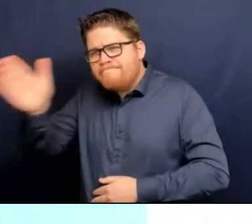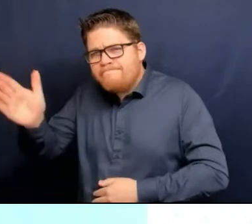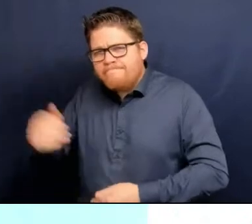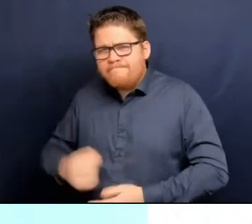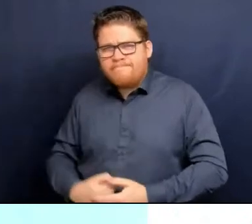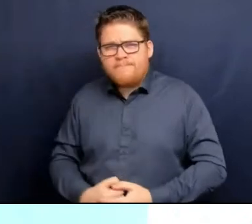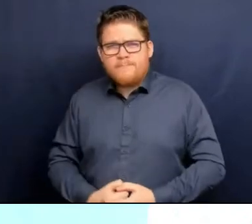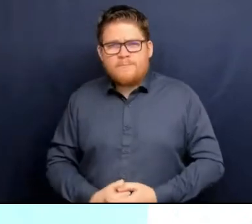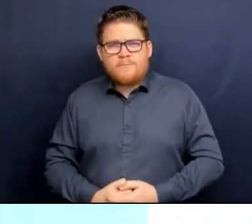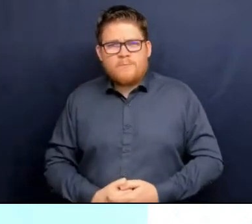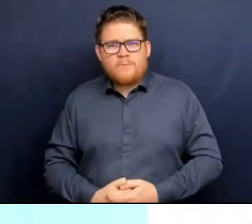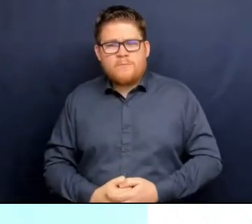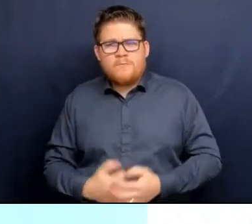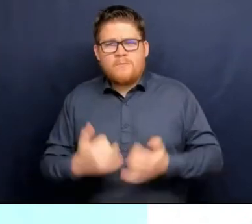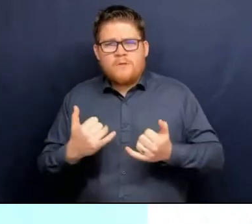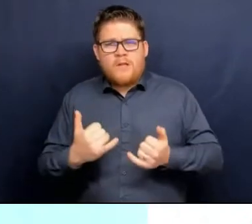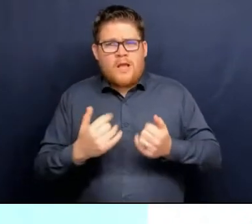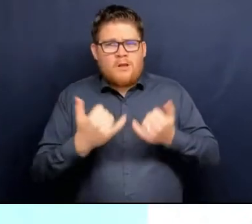declaration.